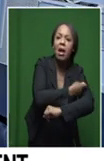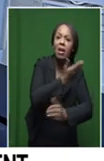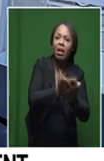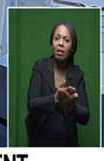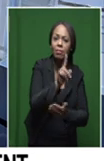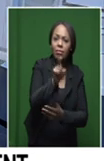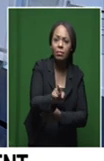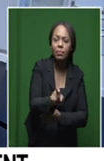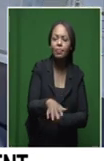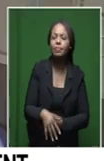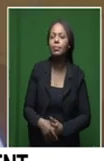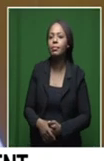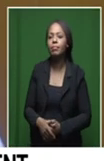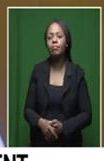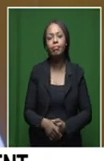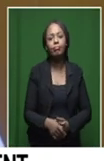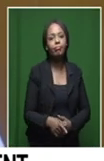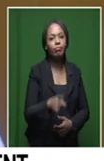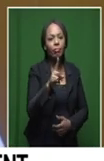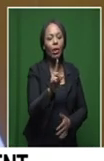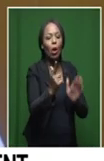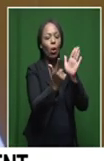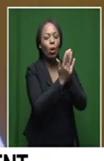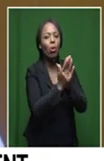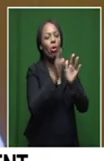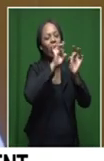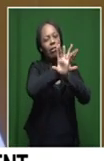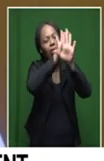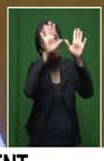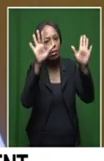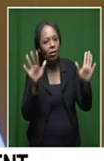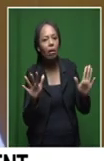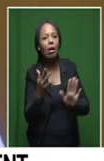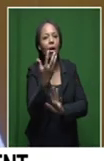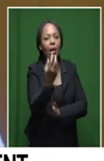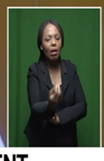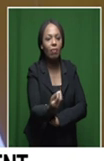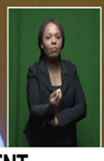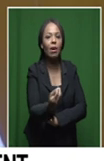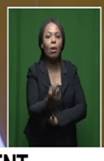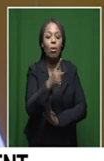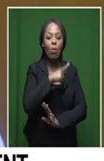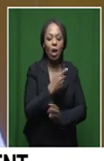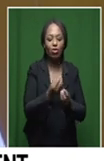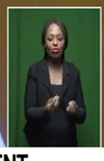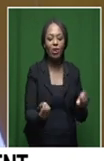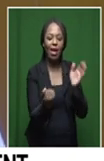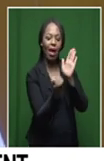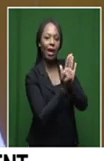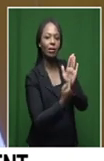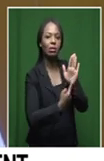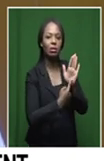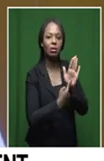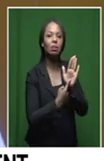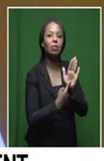So the law is extremely clear on this issue. The Children's Act states very